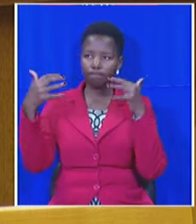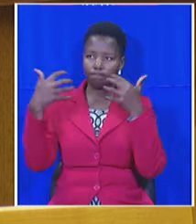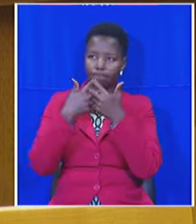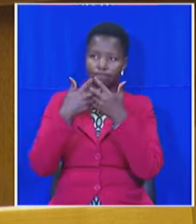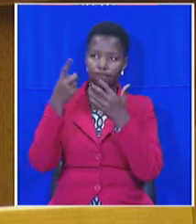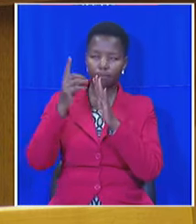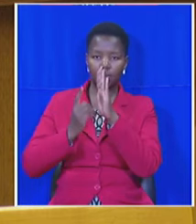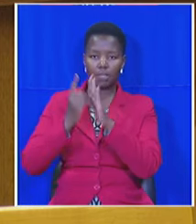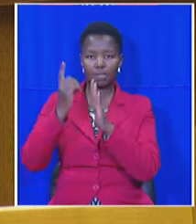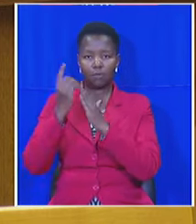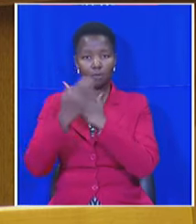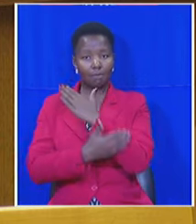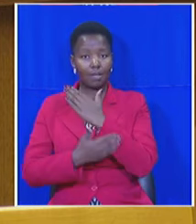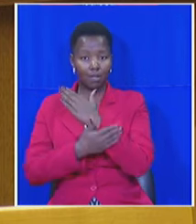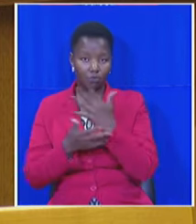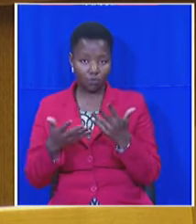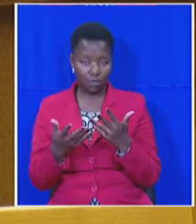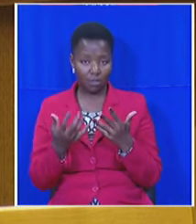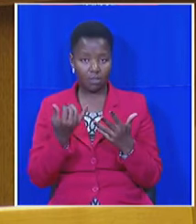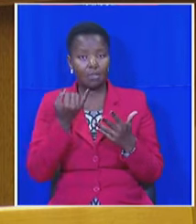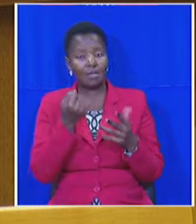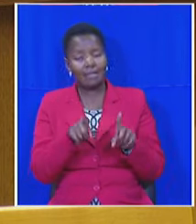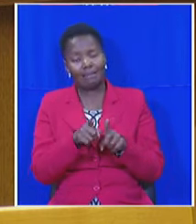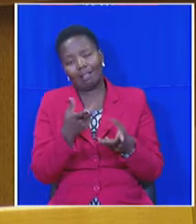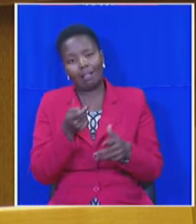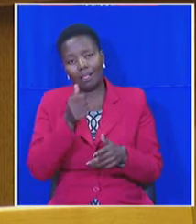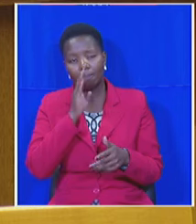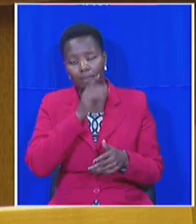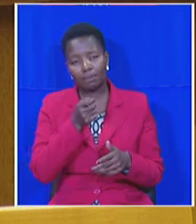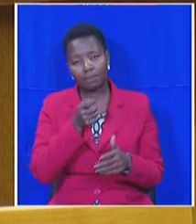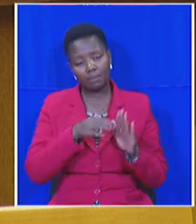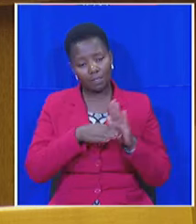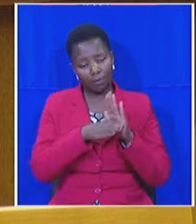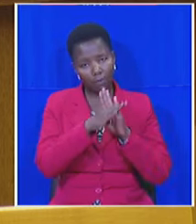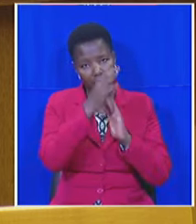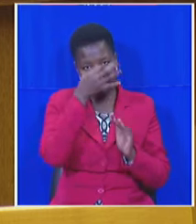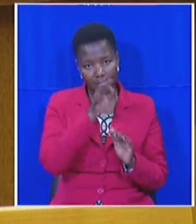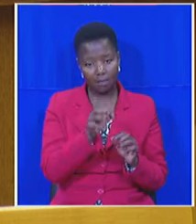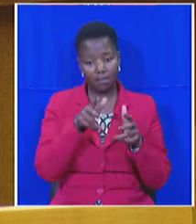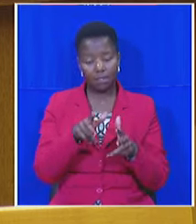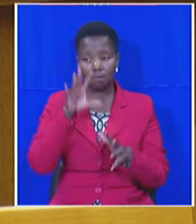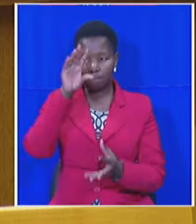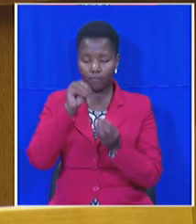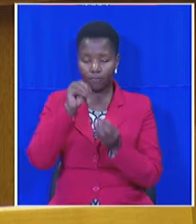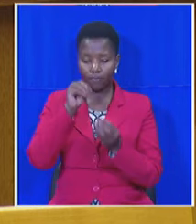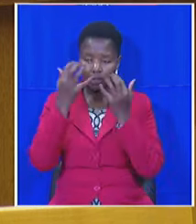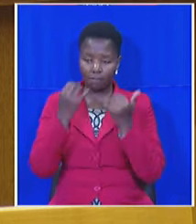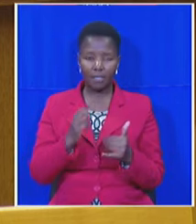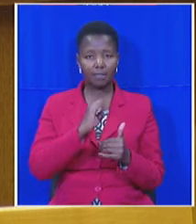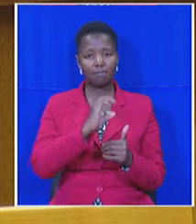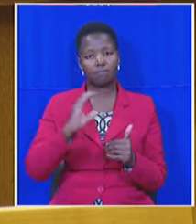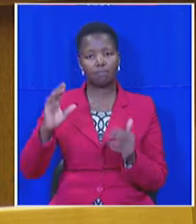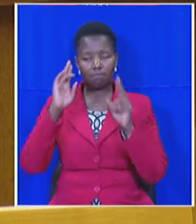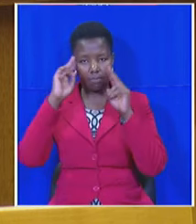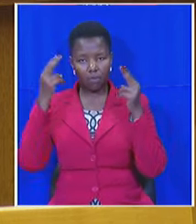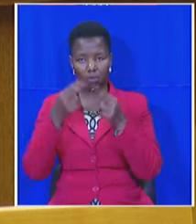alone a developmental state. Of that budget, a stagnating proportion is allocated to universities, while far too little